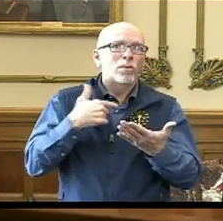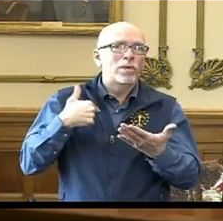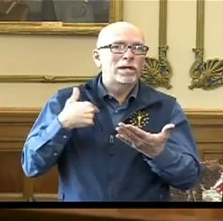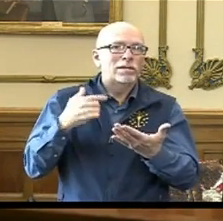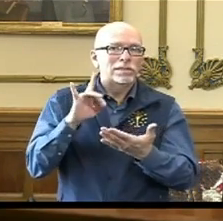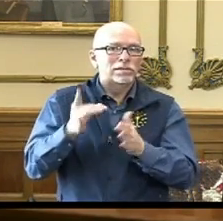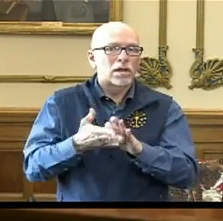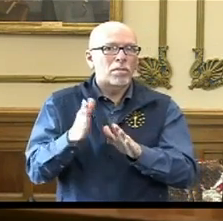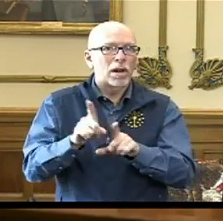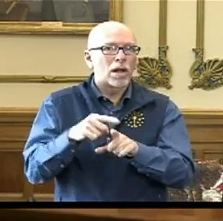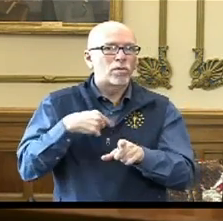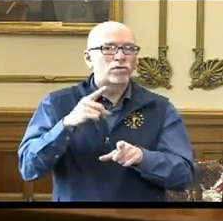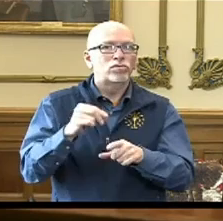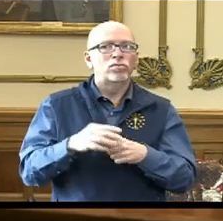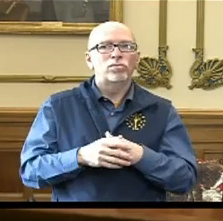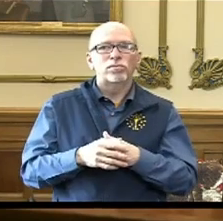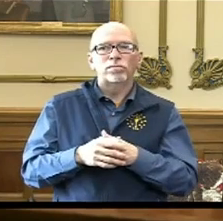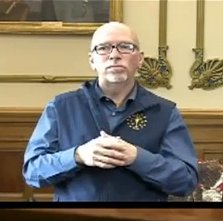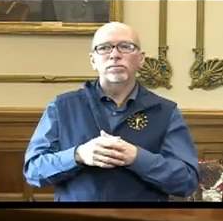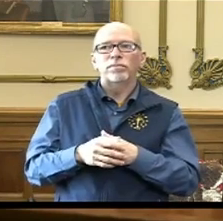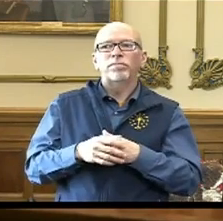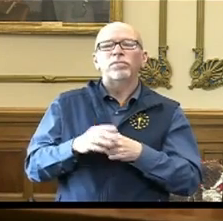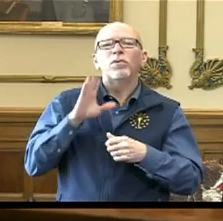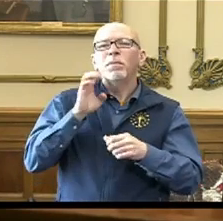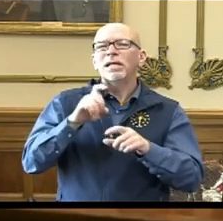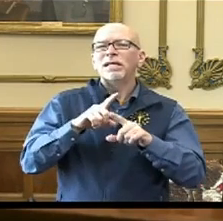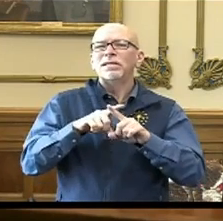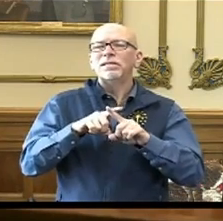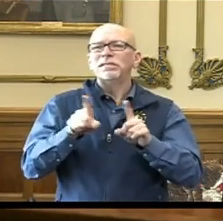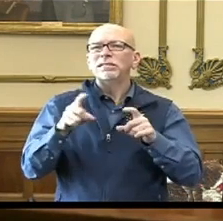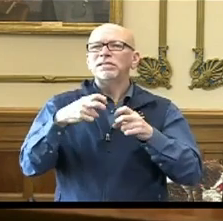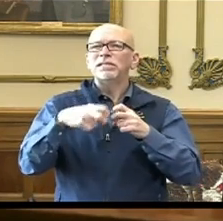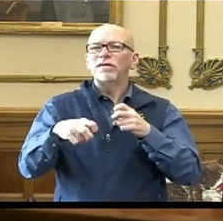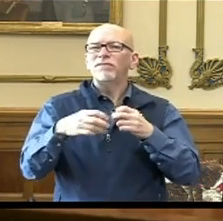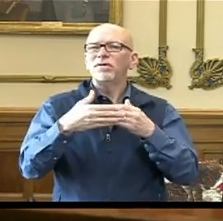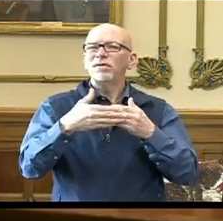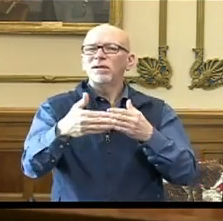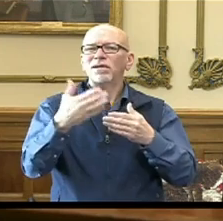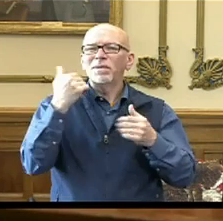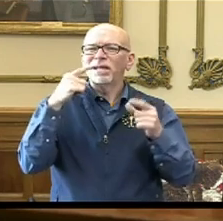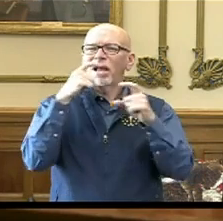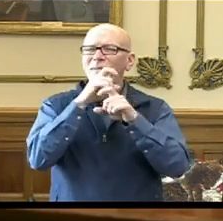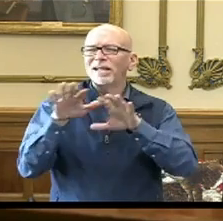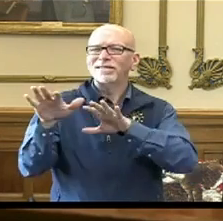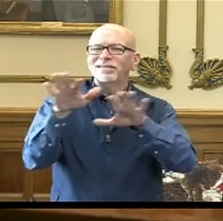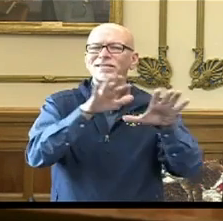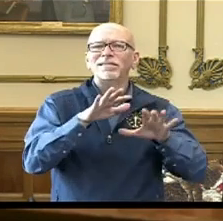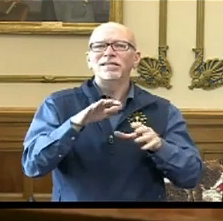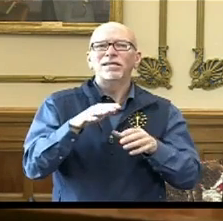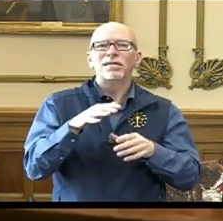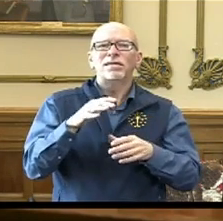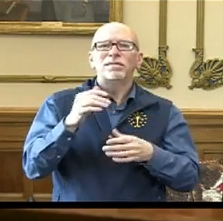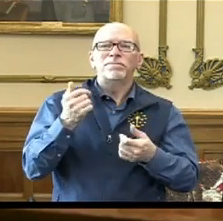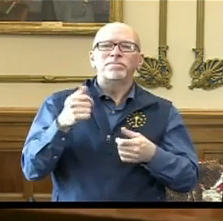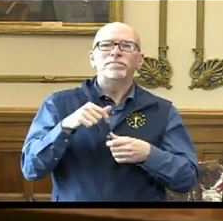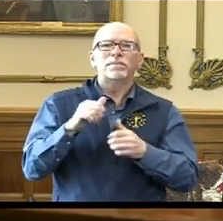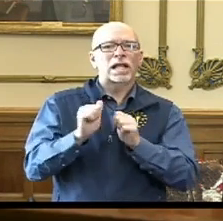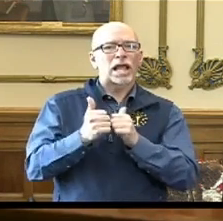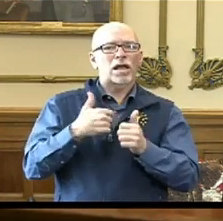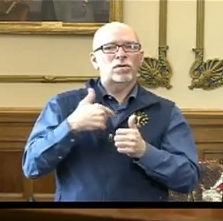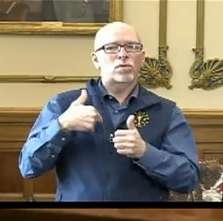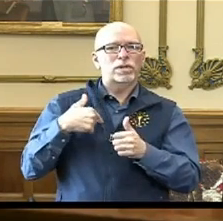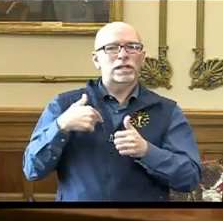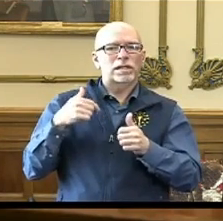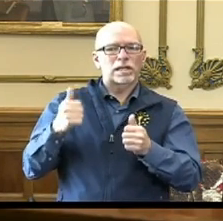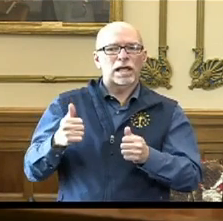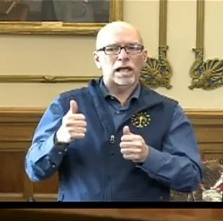do. That's going to be a little difficult to sort out because it gets complicated in the sense that, well, how do we do